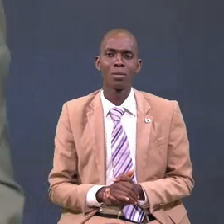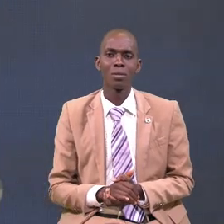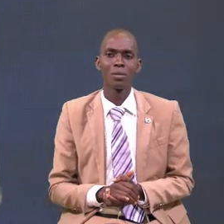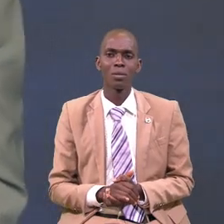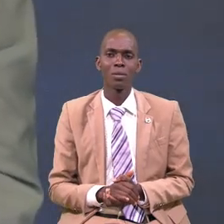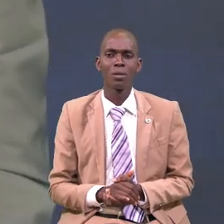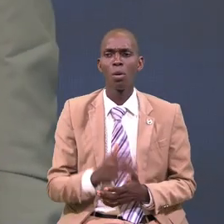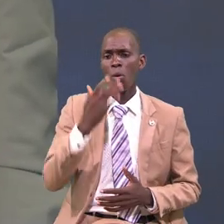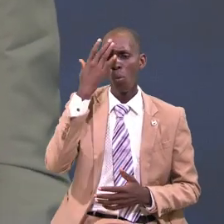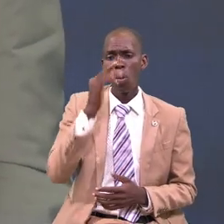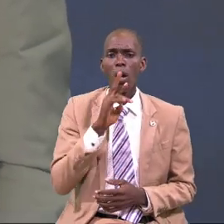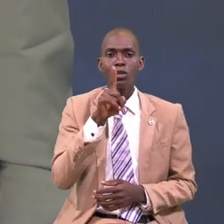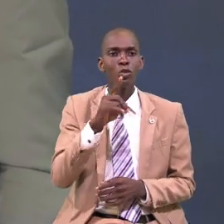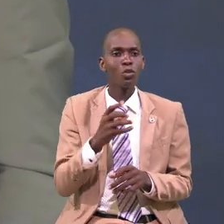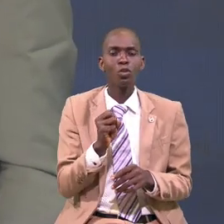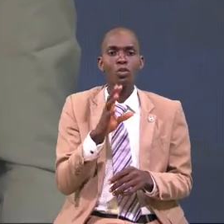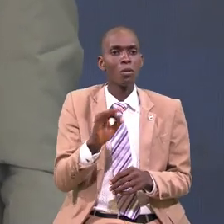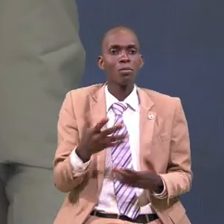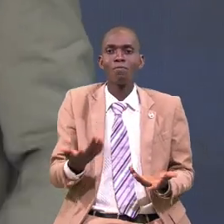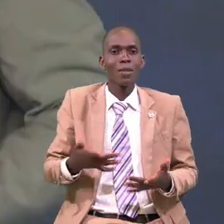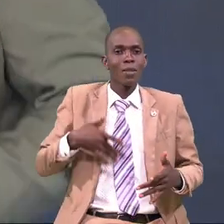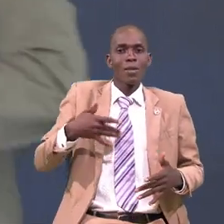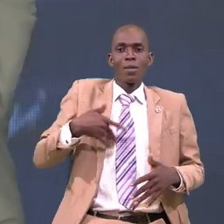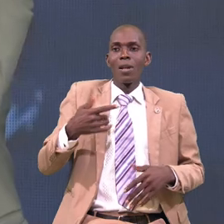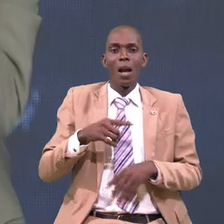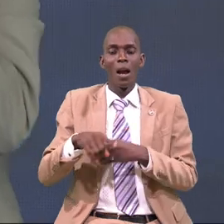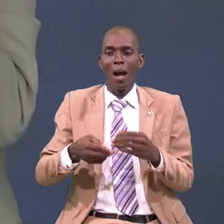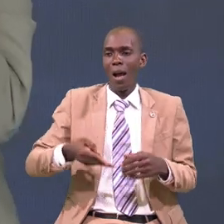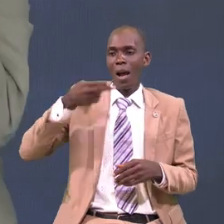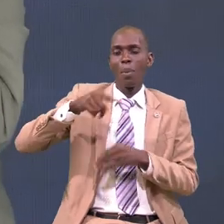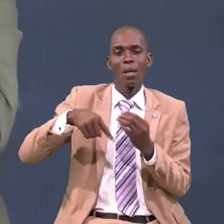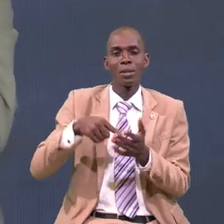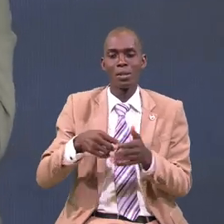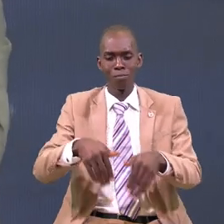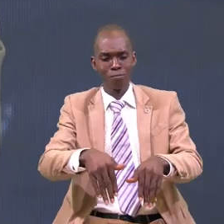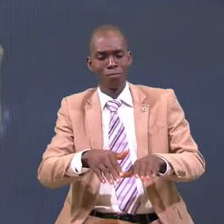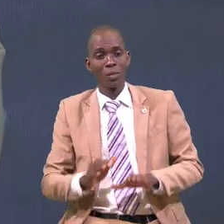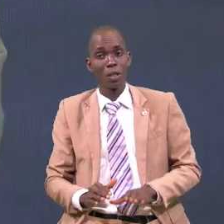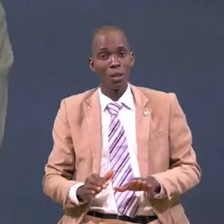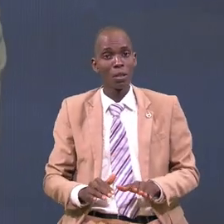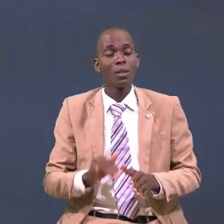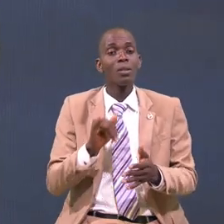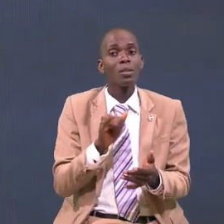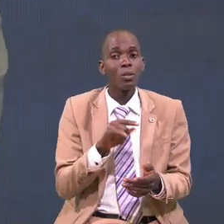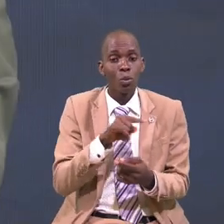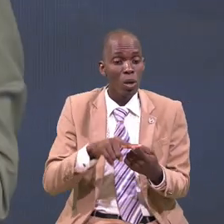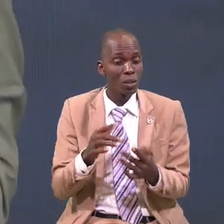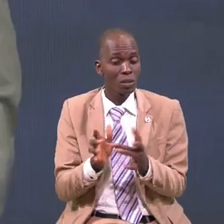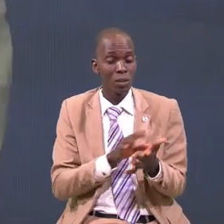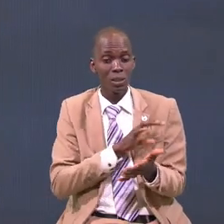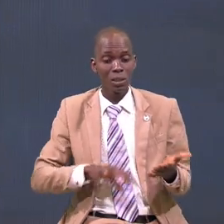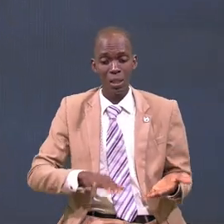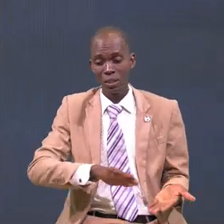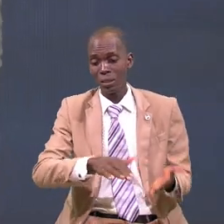Why are you so fanatical about this burial when Christ died 2,000 years ago? Even your next door